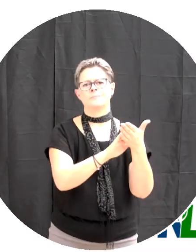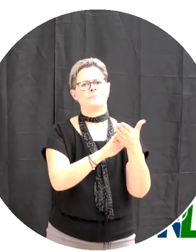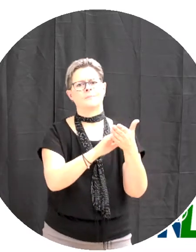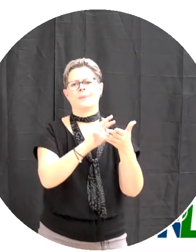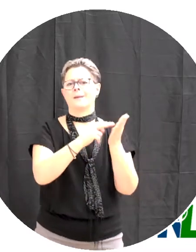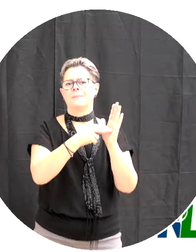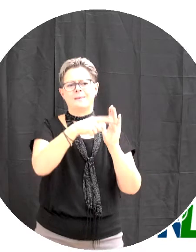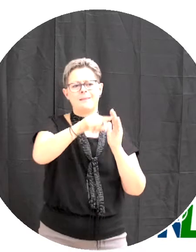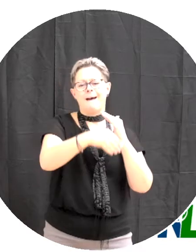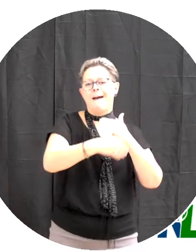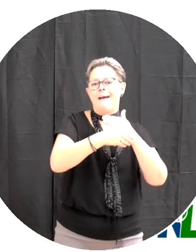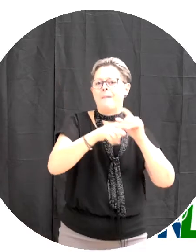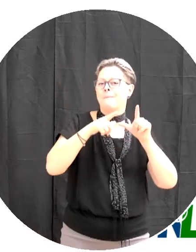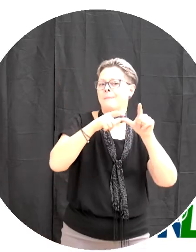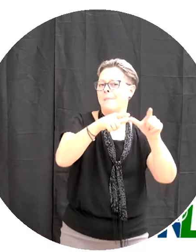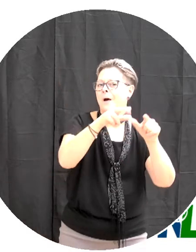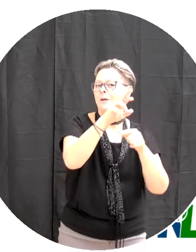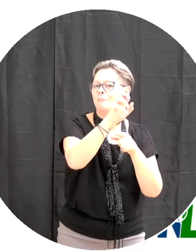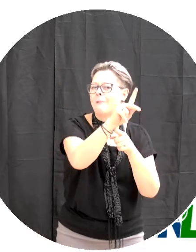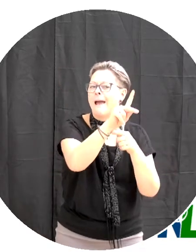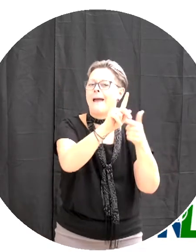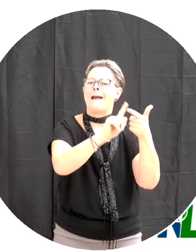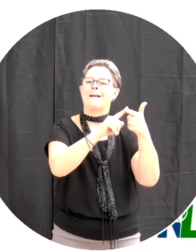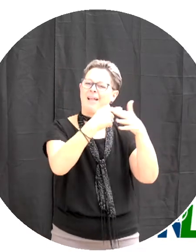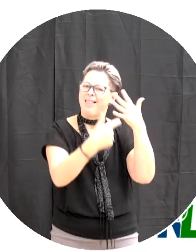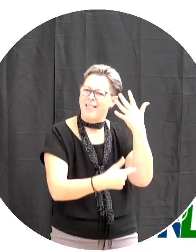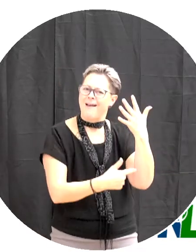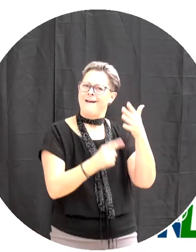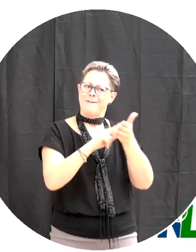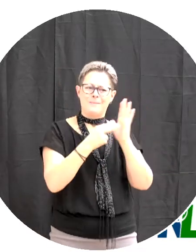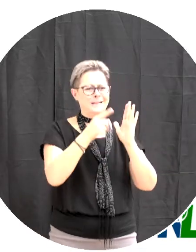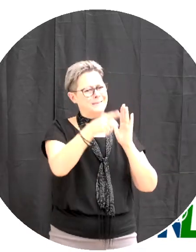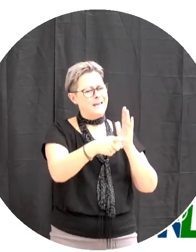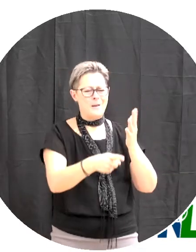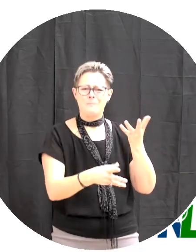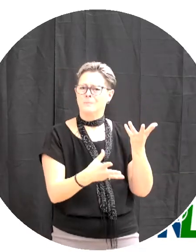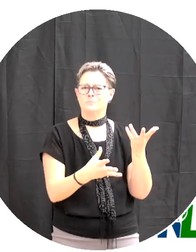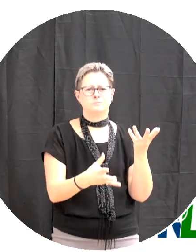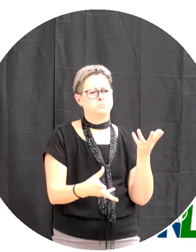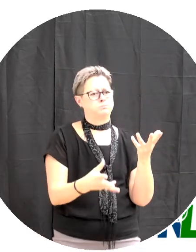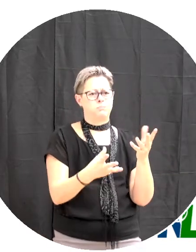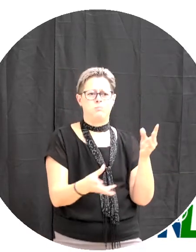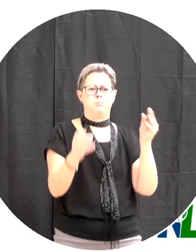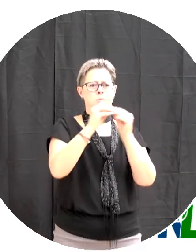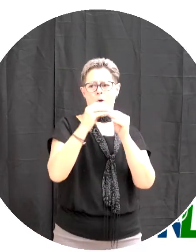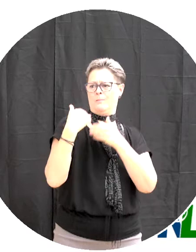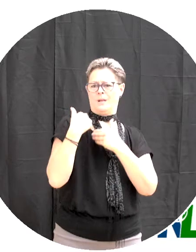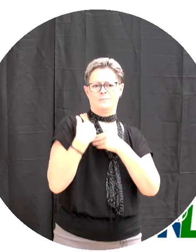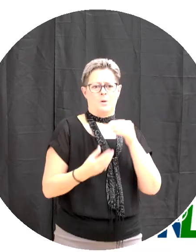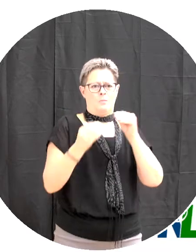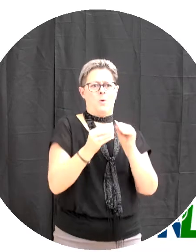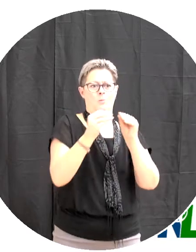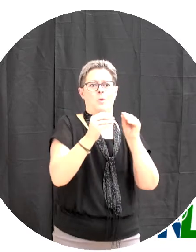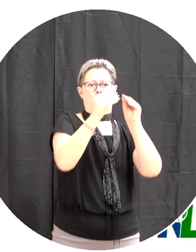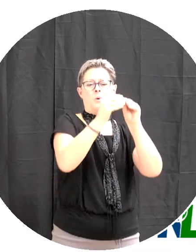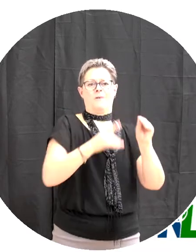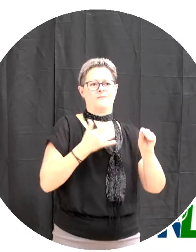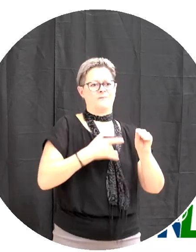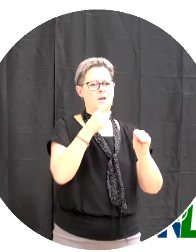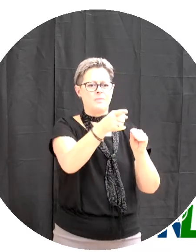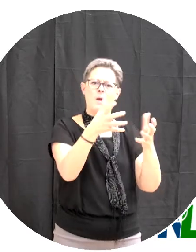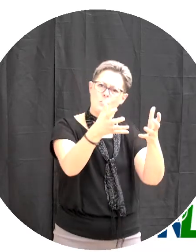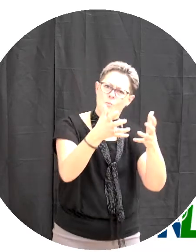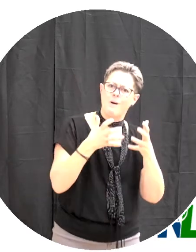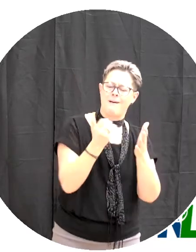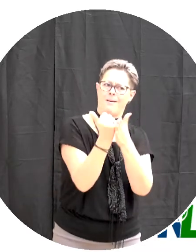rack or whatever. They often go above and beyond, and we're really proud of them and the work they've done to keep our schools clean